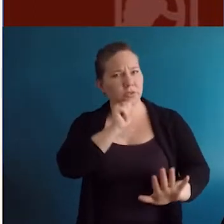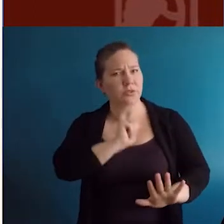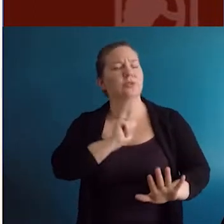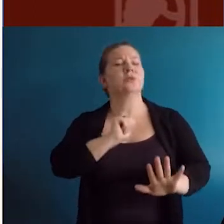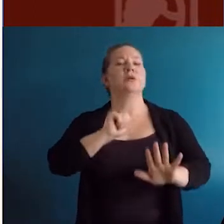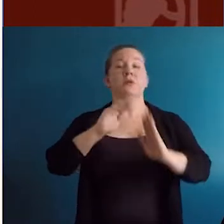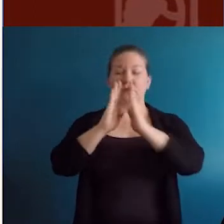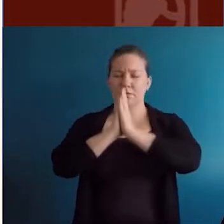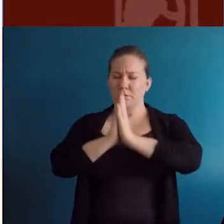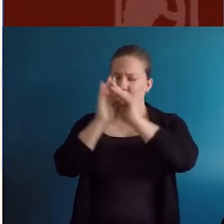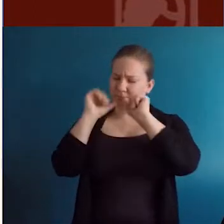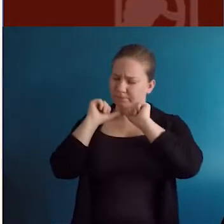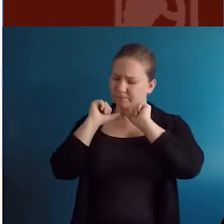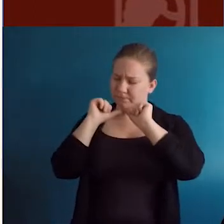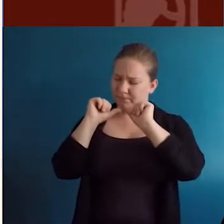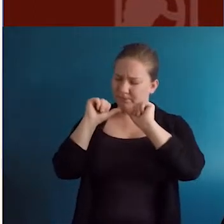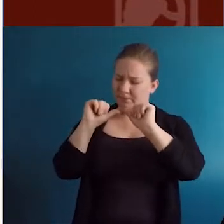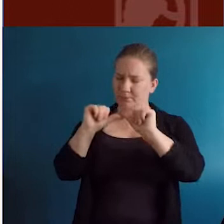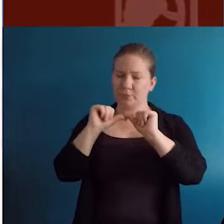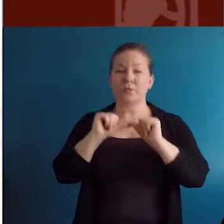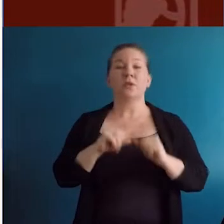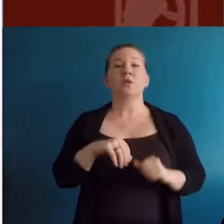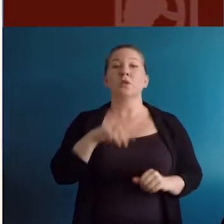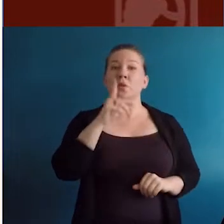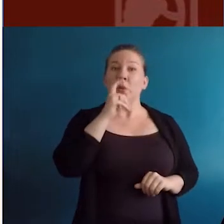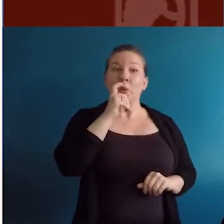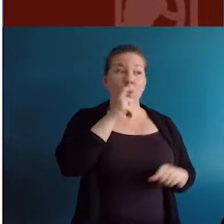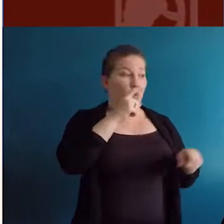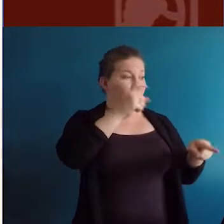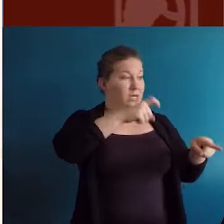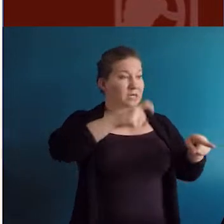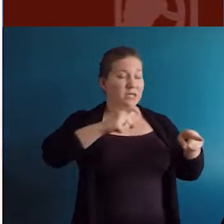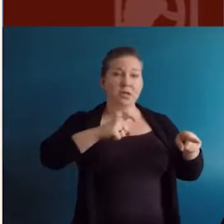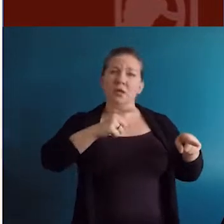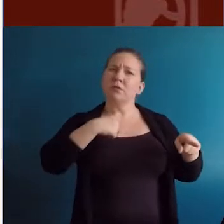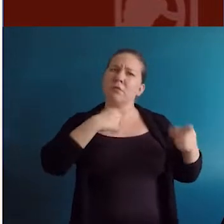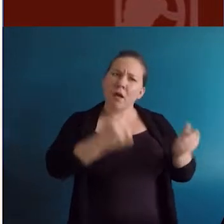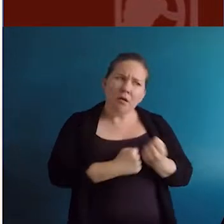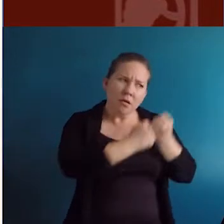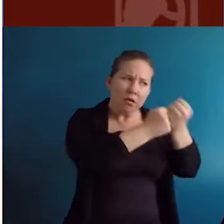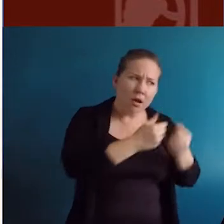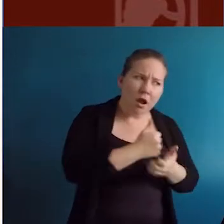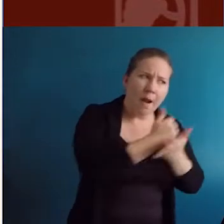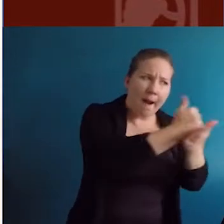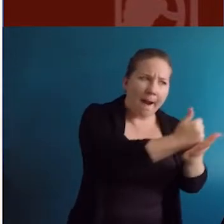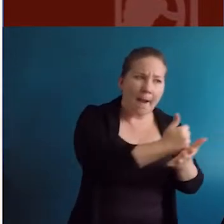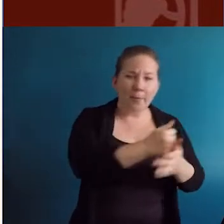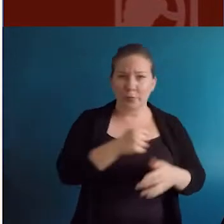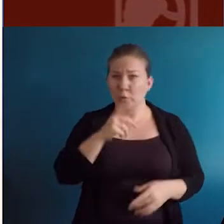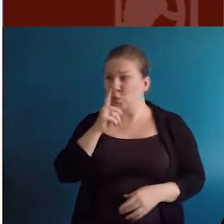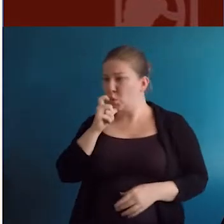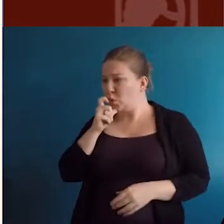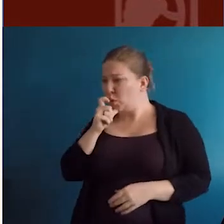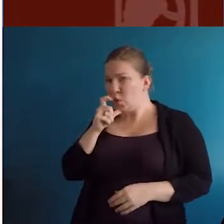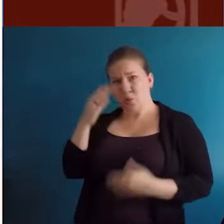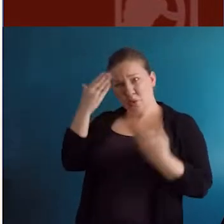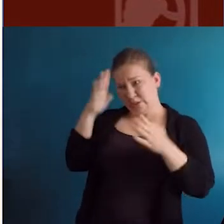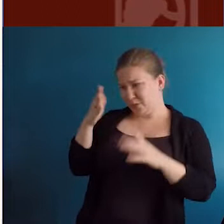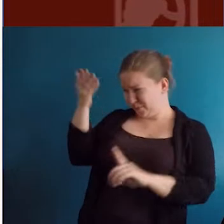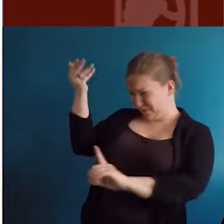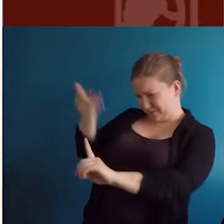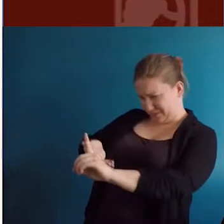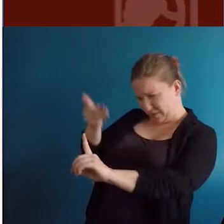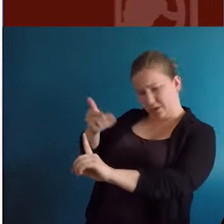to the needs of the saints. Extend hospitality to strangers. Bless those who persecute